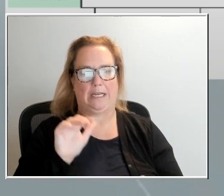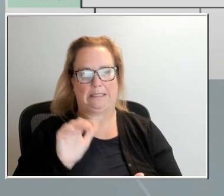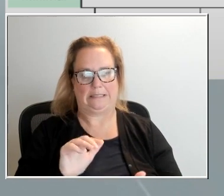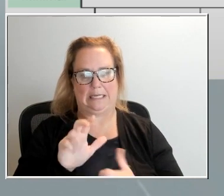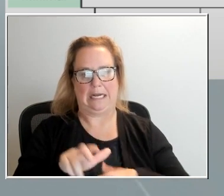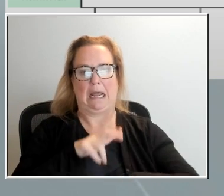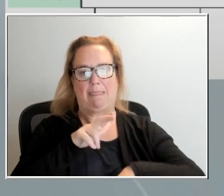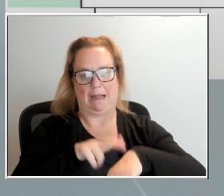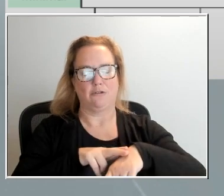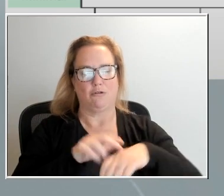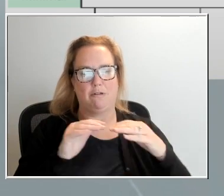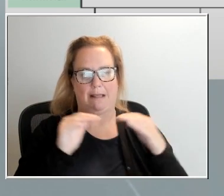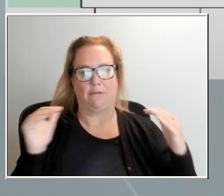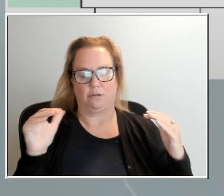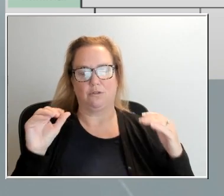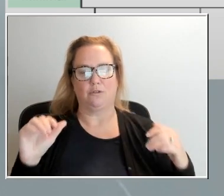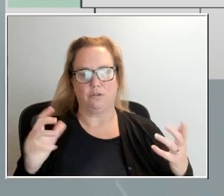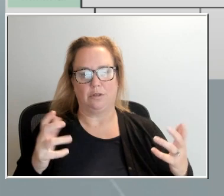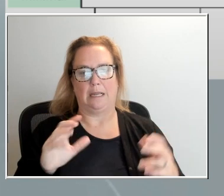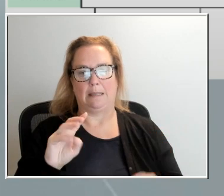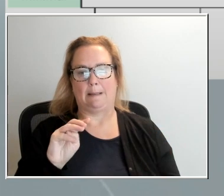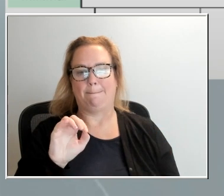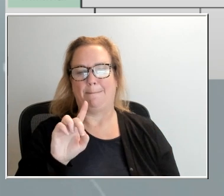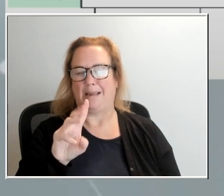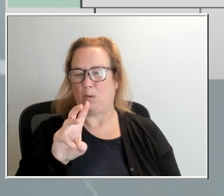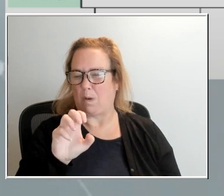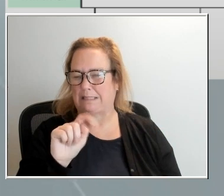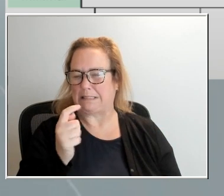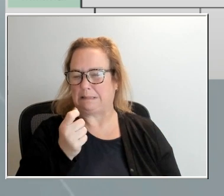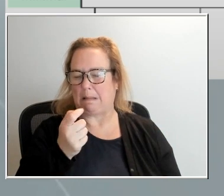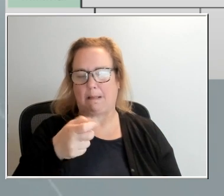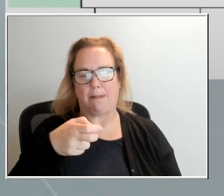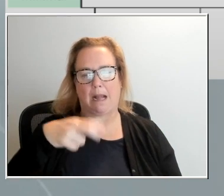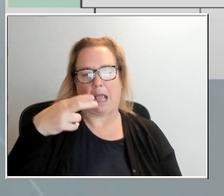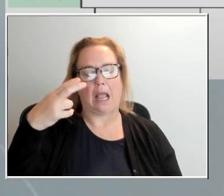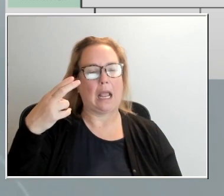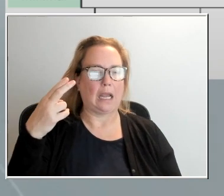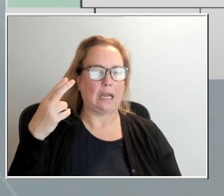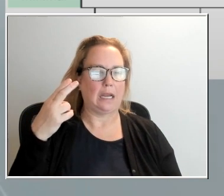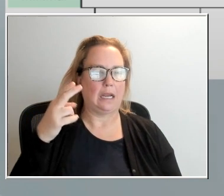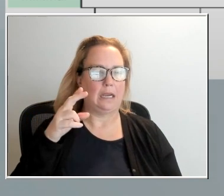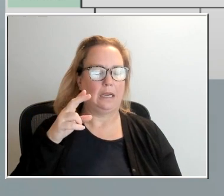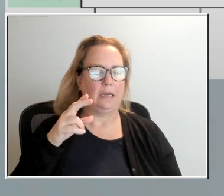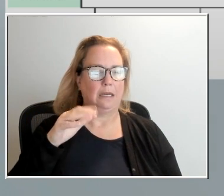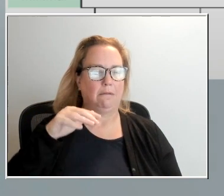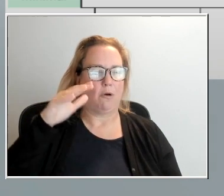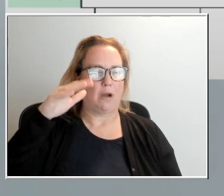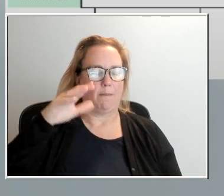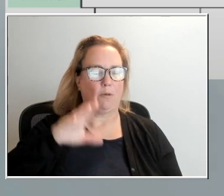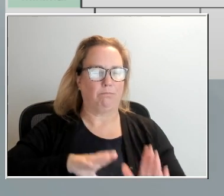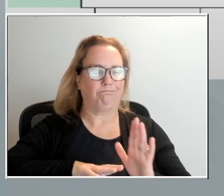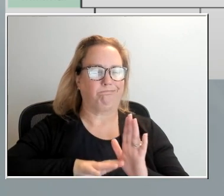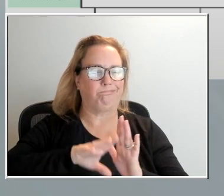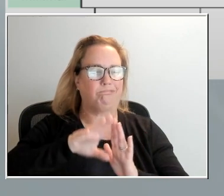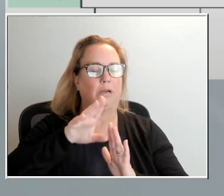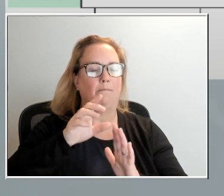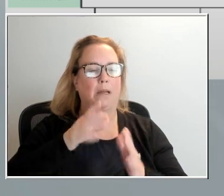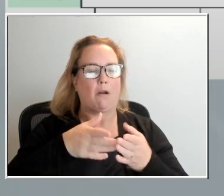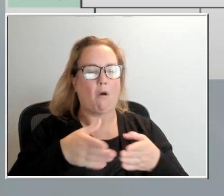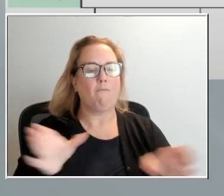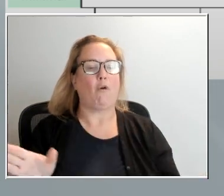nationally and those other regions. In the Midwest, it's still a little bit high and kind of an up or plateau trend, but overall, I think we